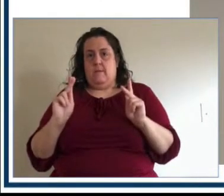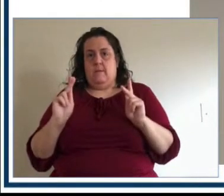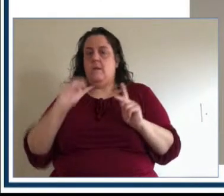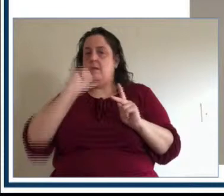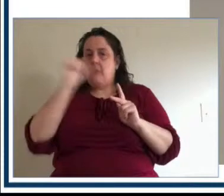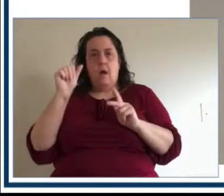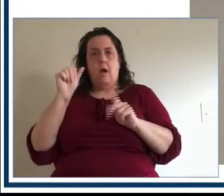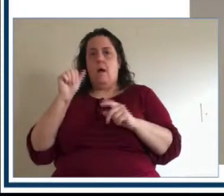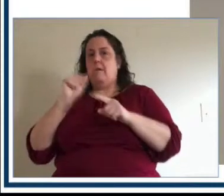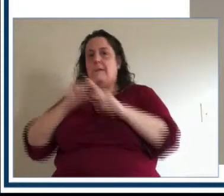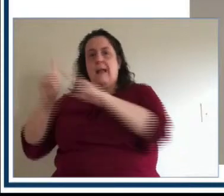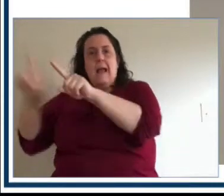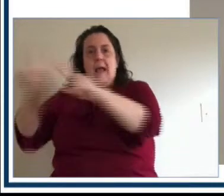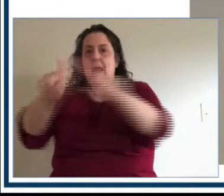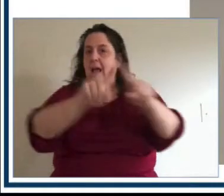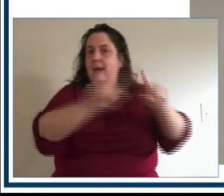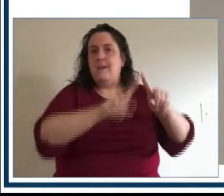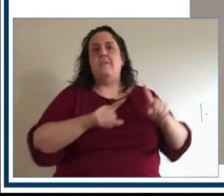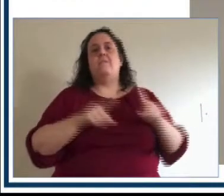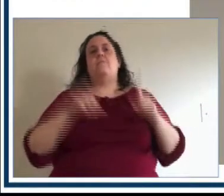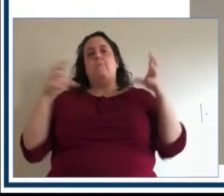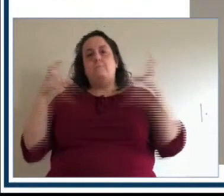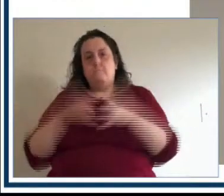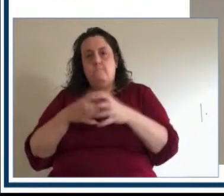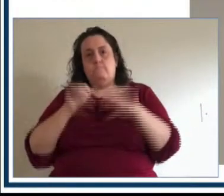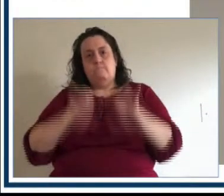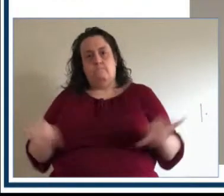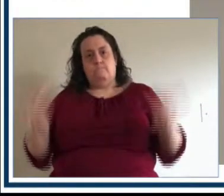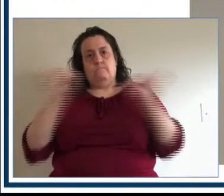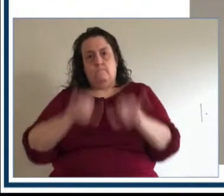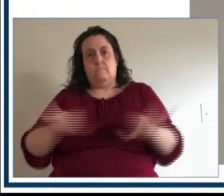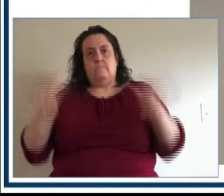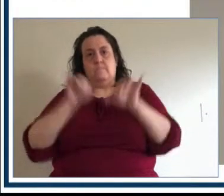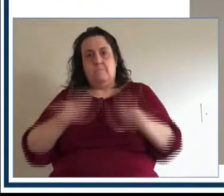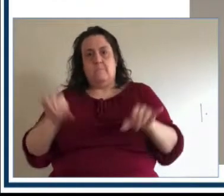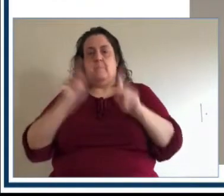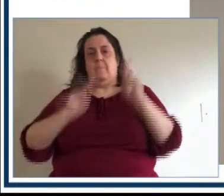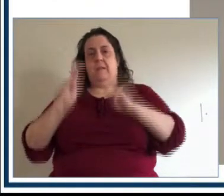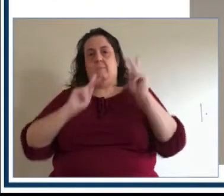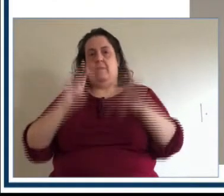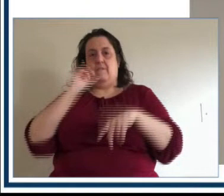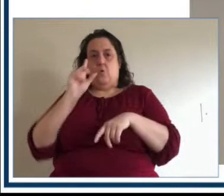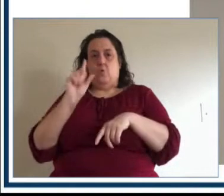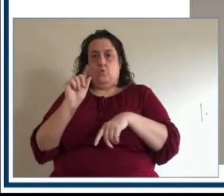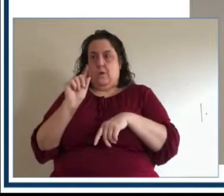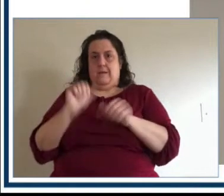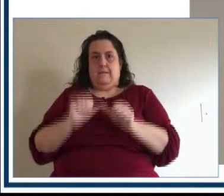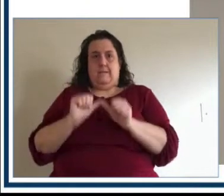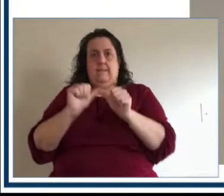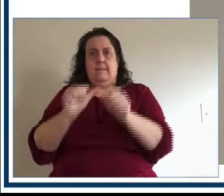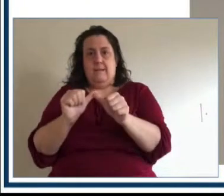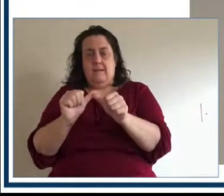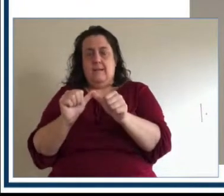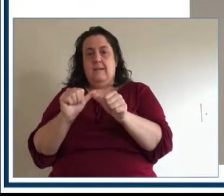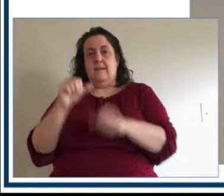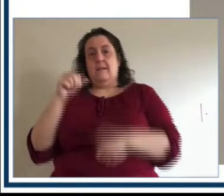family and keep that group consistent. As the Premier noted, for right now, 20 is